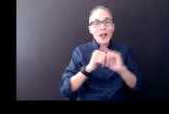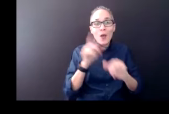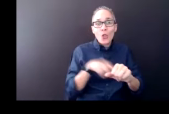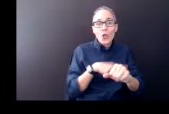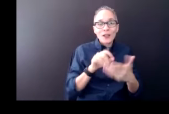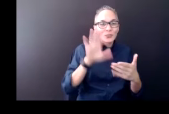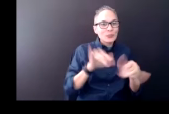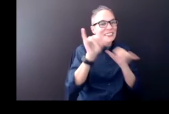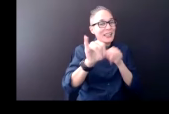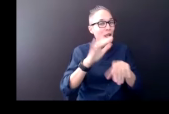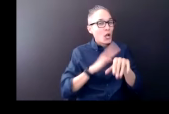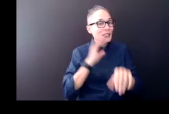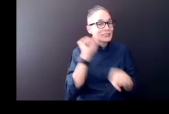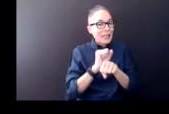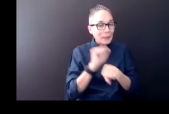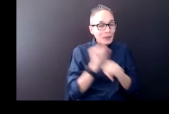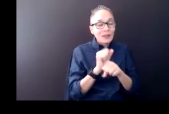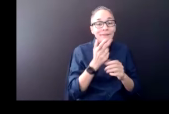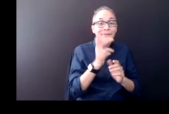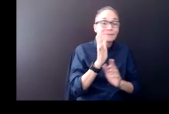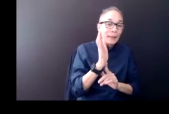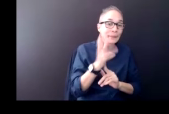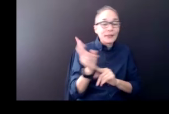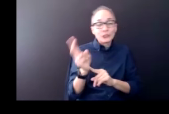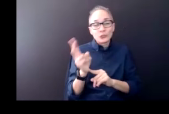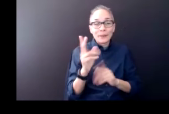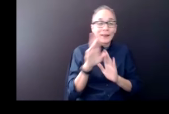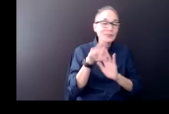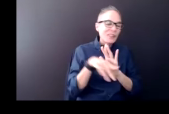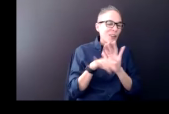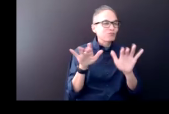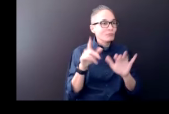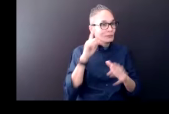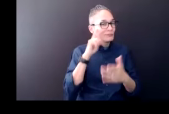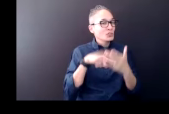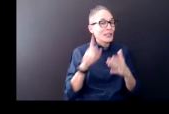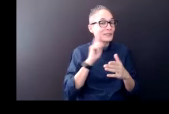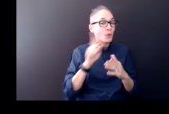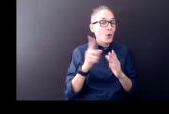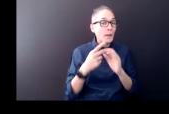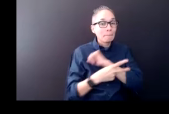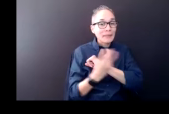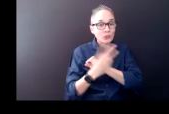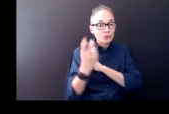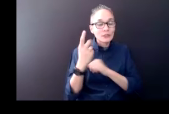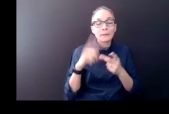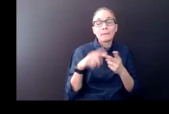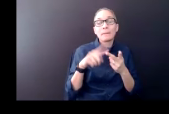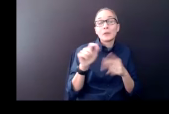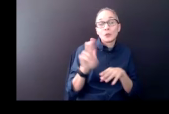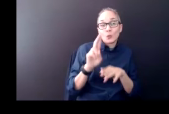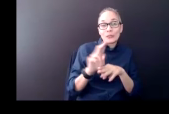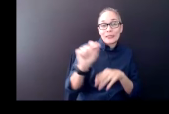the assignment, and then also that similarity score that we talked about earlier, where it checks for plagiarism and AI usage. And